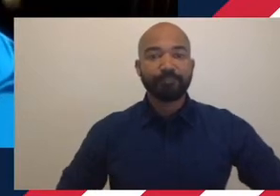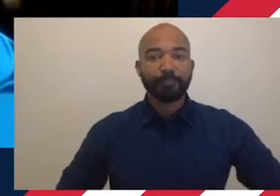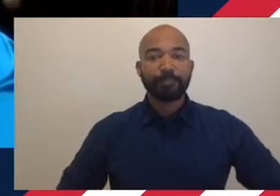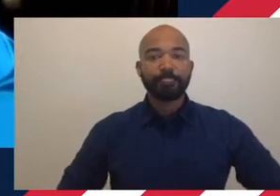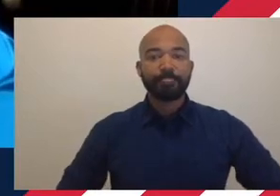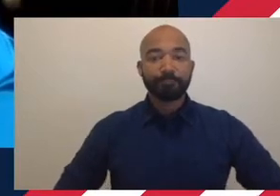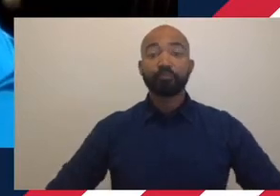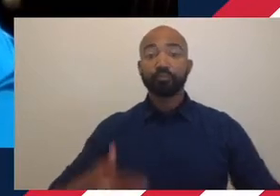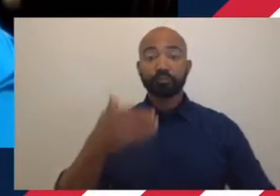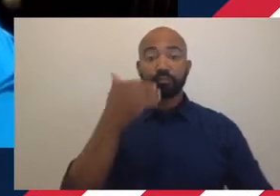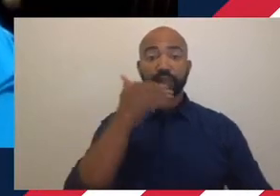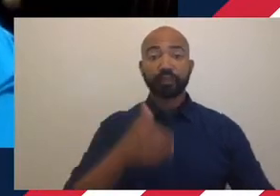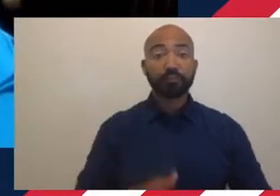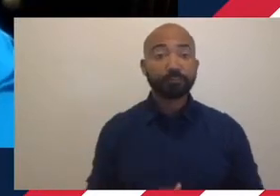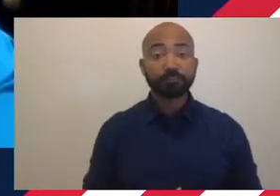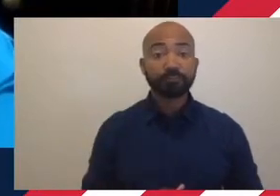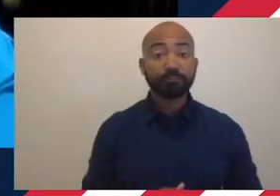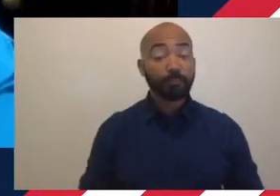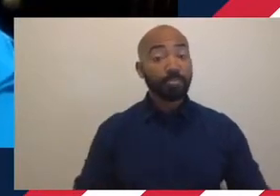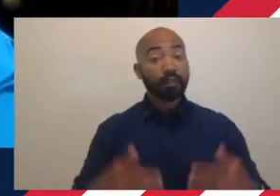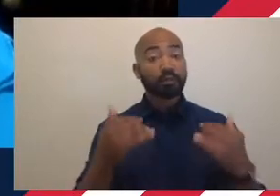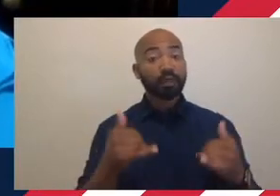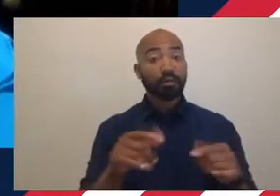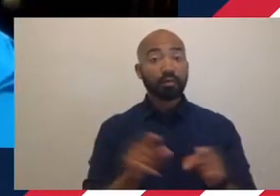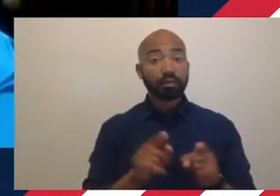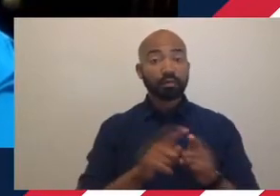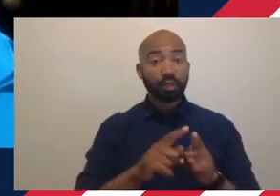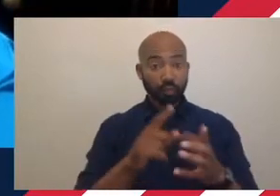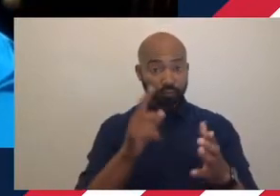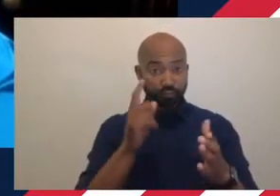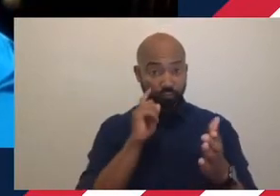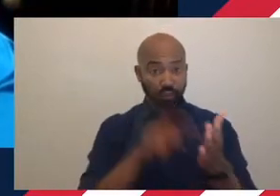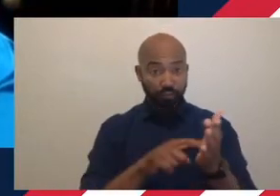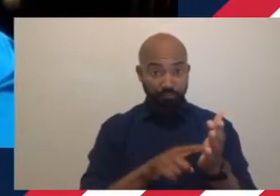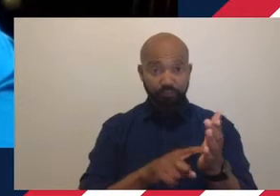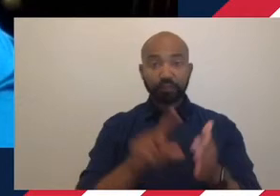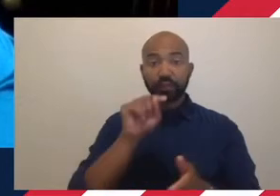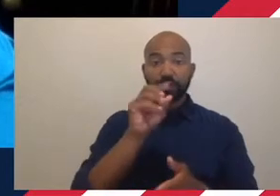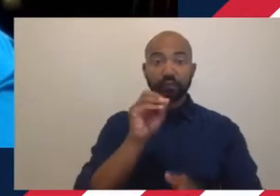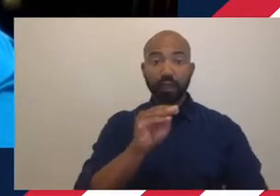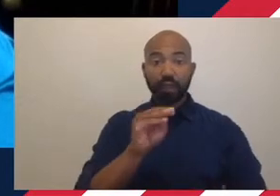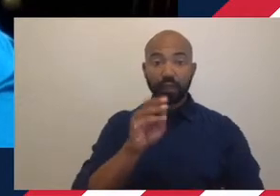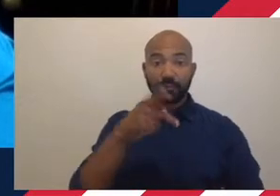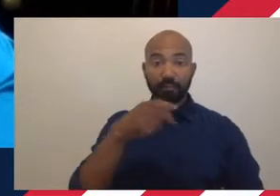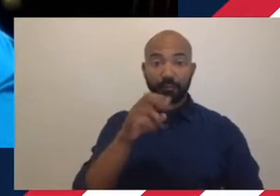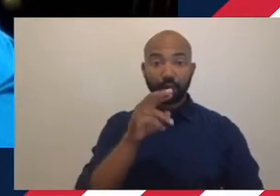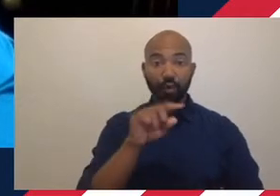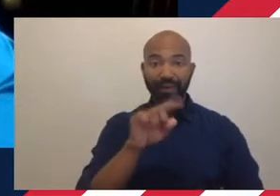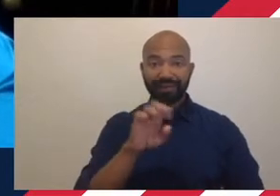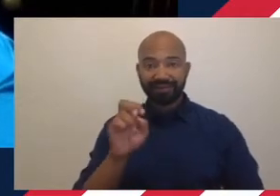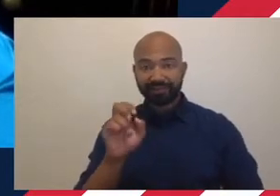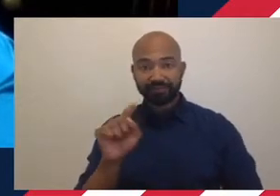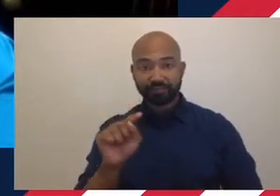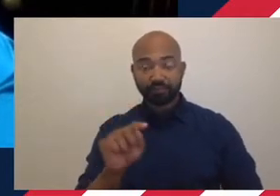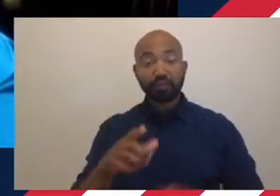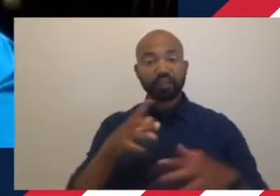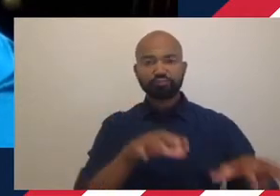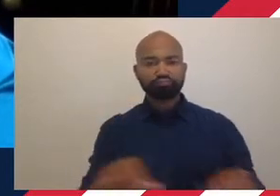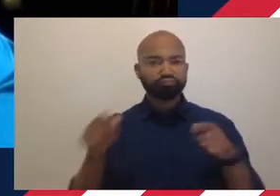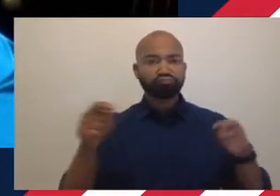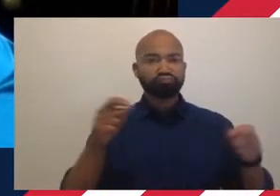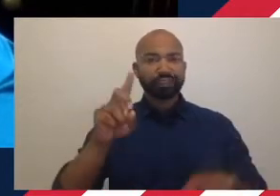Thank you. I'd like to acknowledge DNC Chairman Tom Perez. Tom took the helm of the DNC after